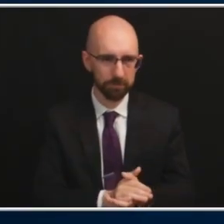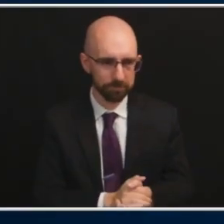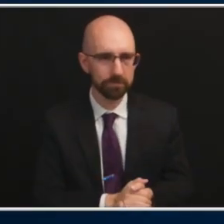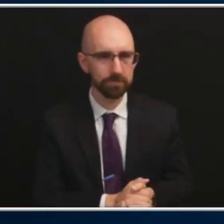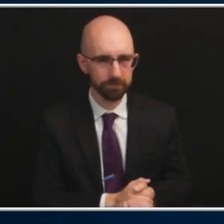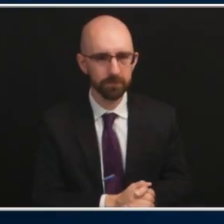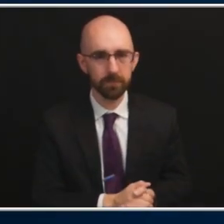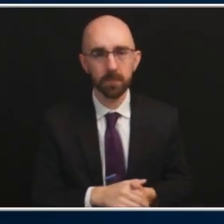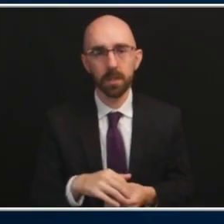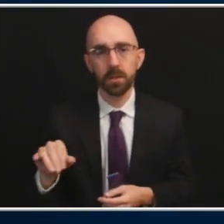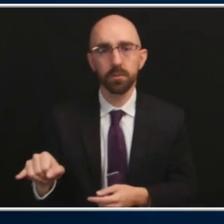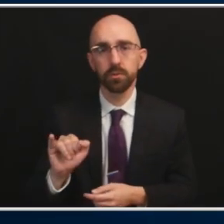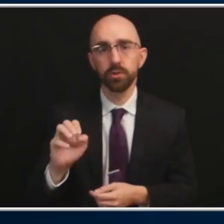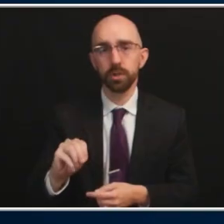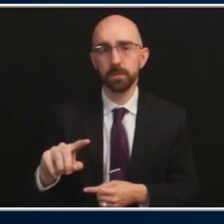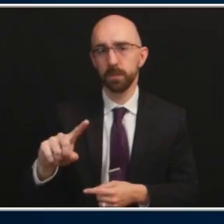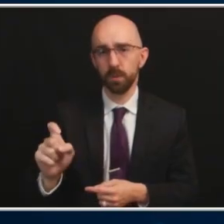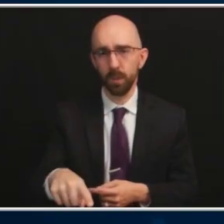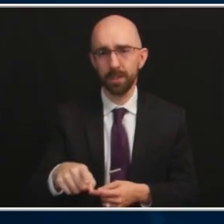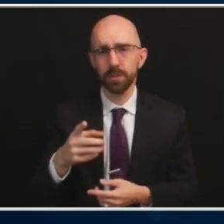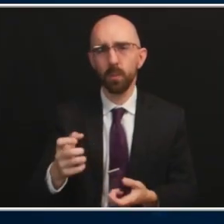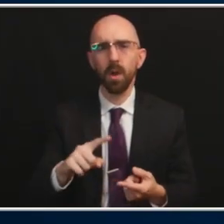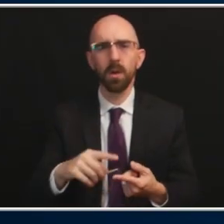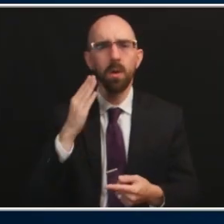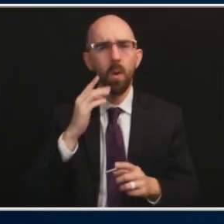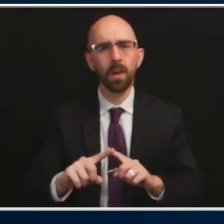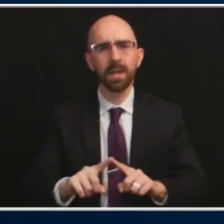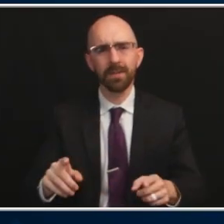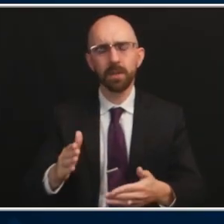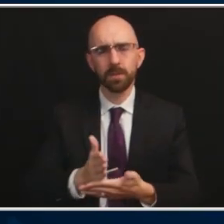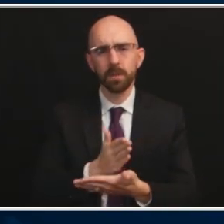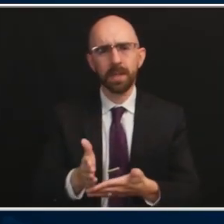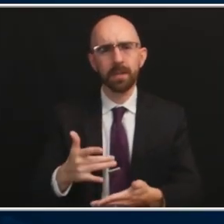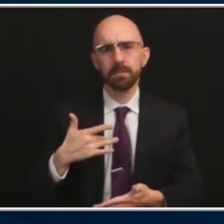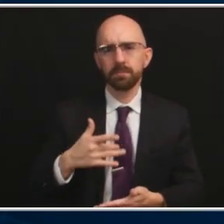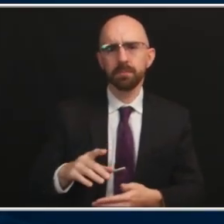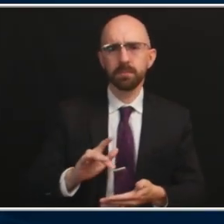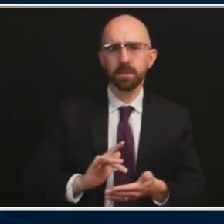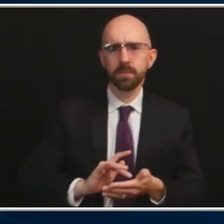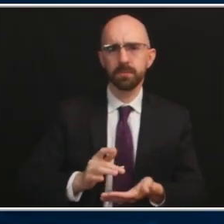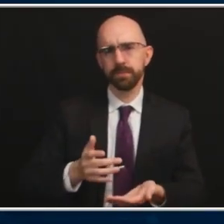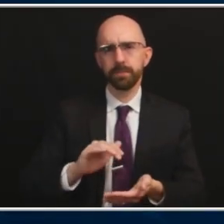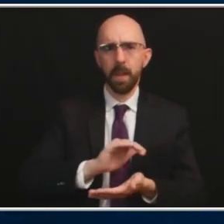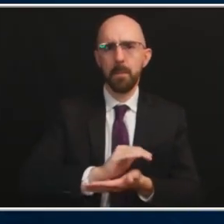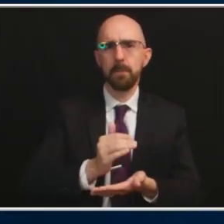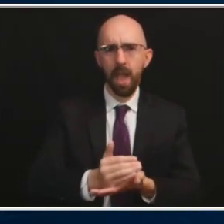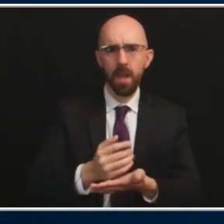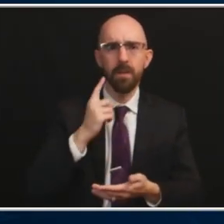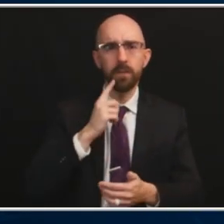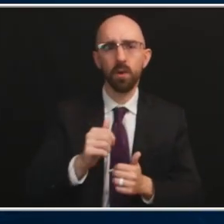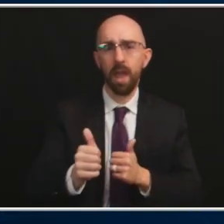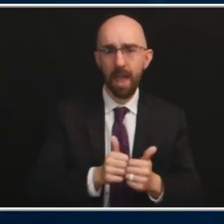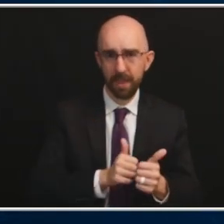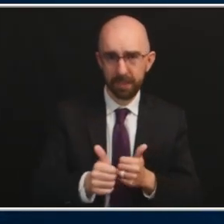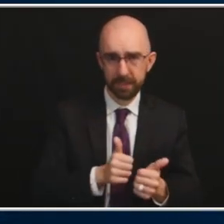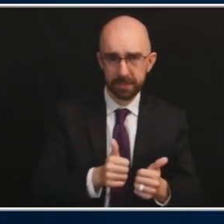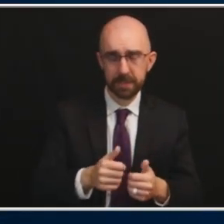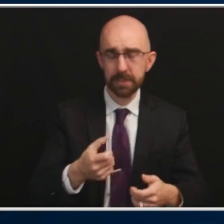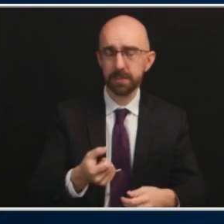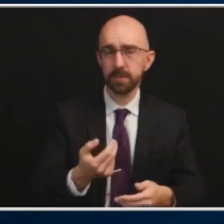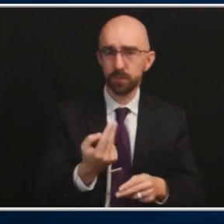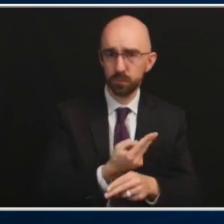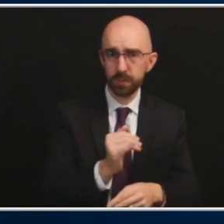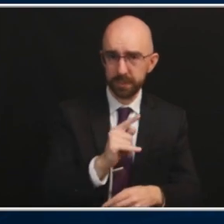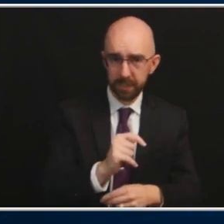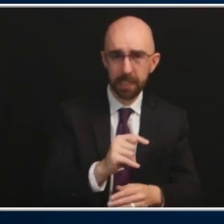Jim has a question. Jim wants to know, what's the typical dosage difference when it comes to athletes taking it versus the dosage